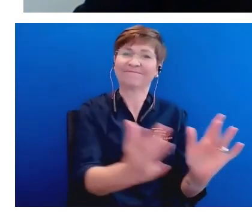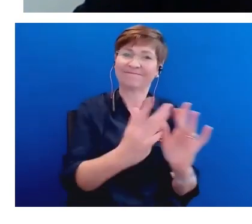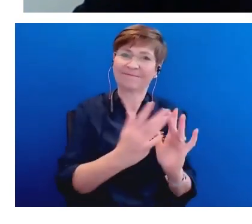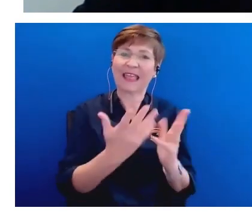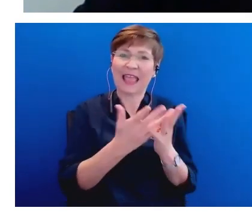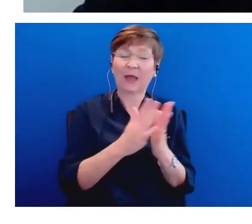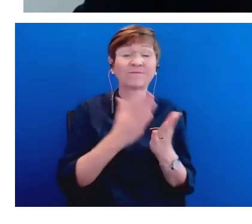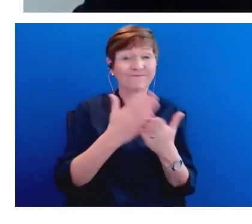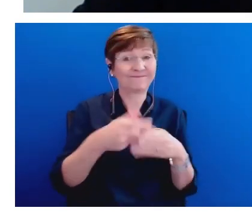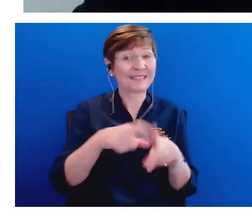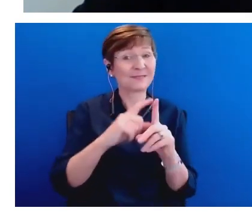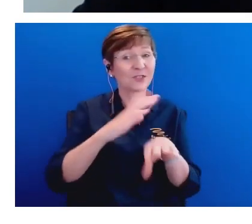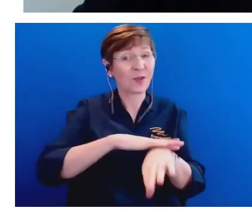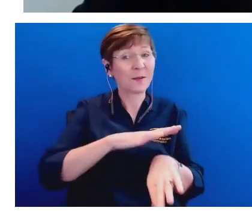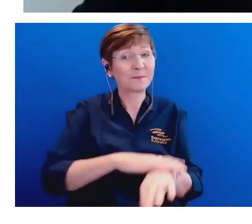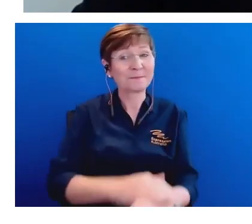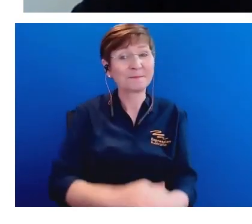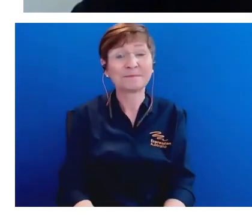time.